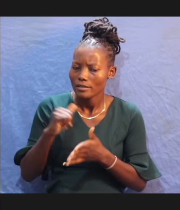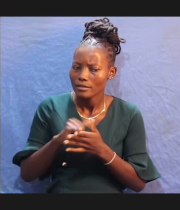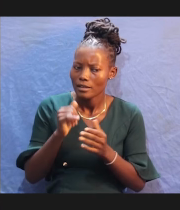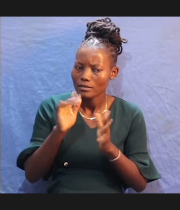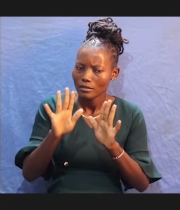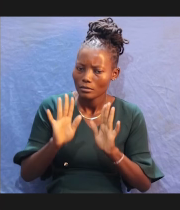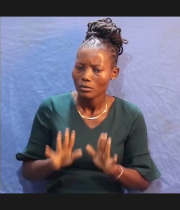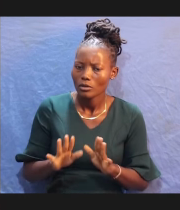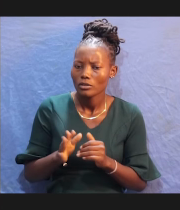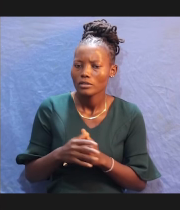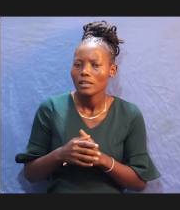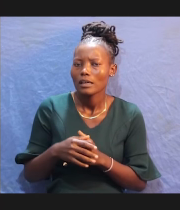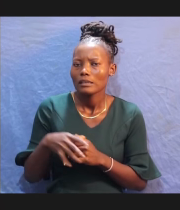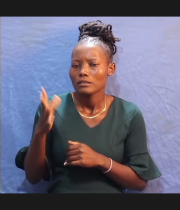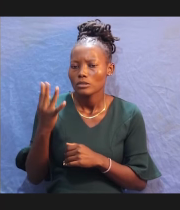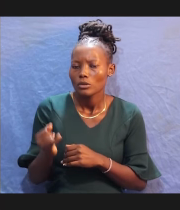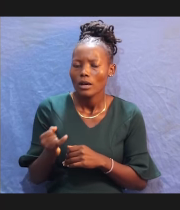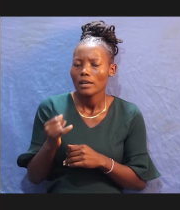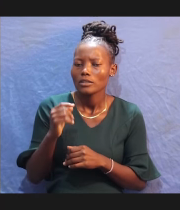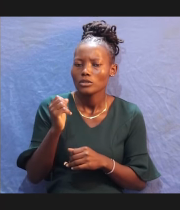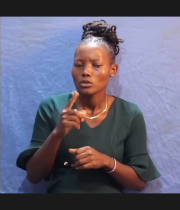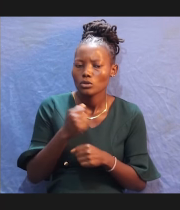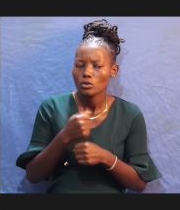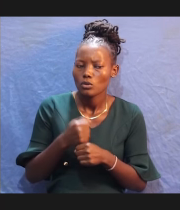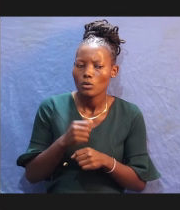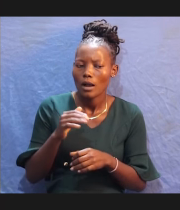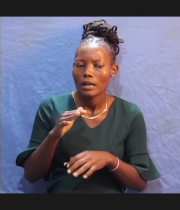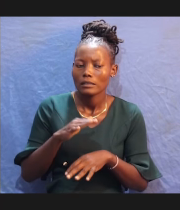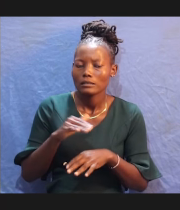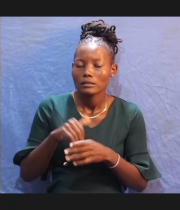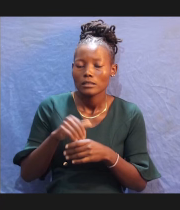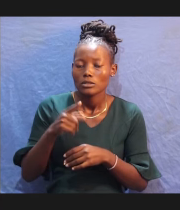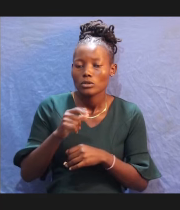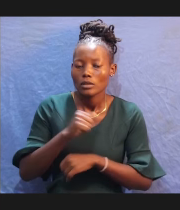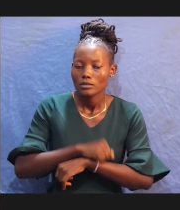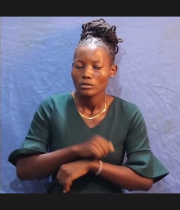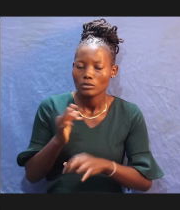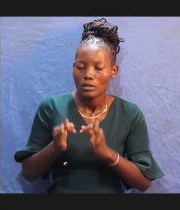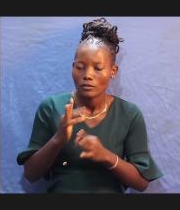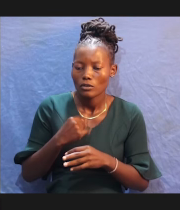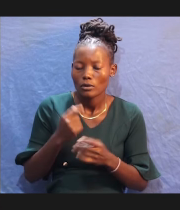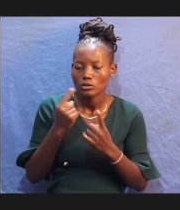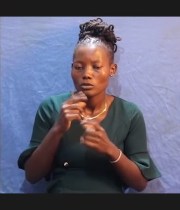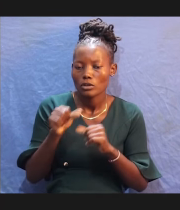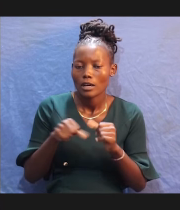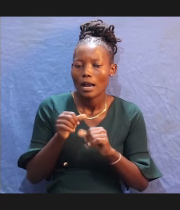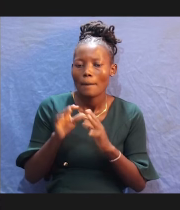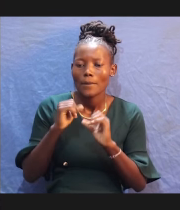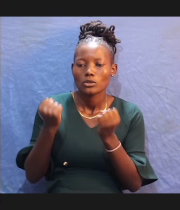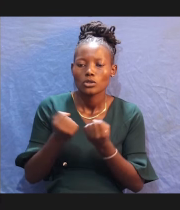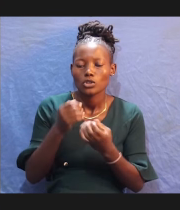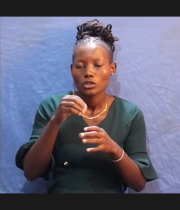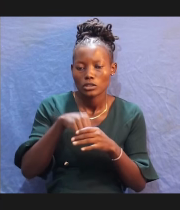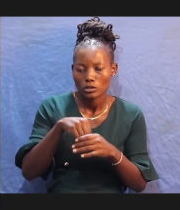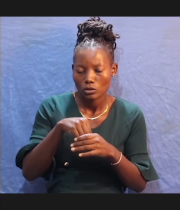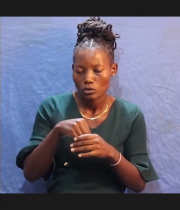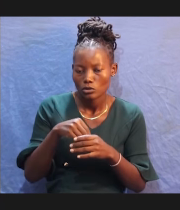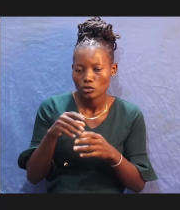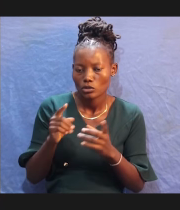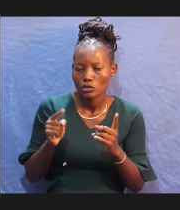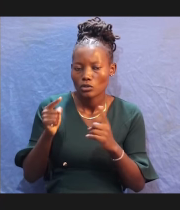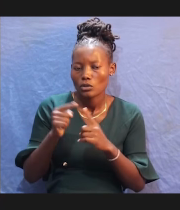need teamwork in your school? If you want to work on a specific goal, for example, social inclusion or employability, you can always